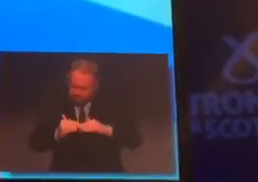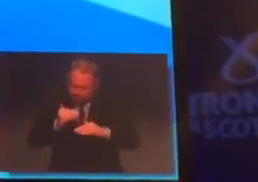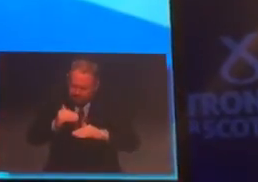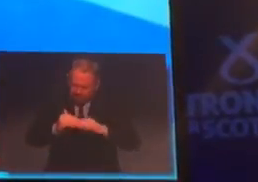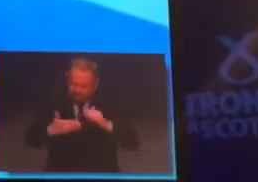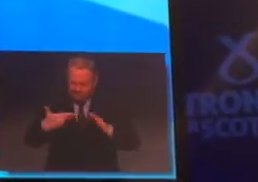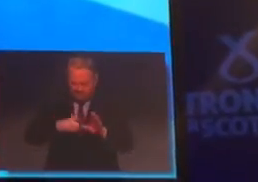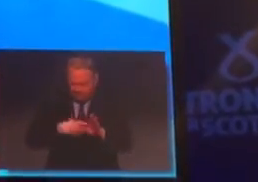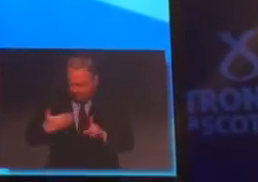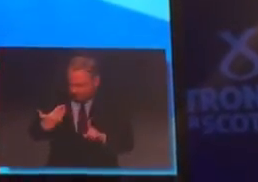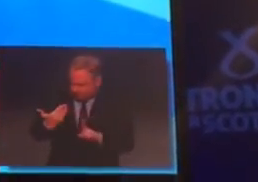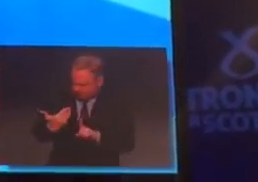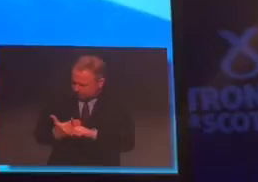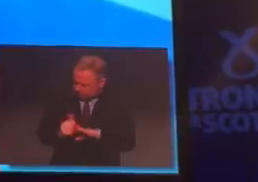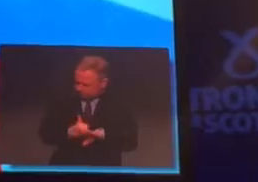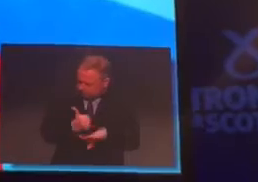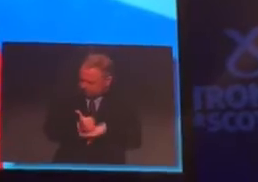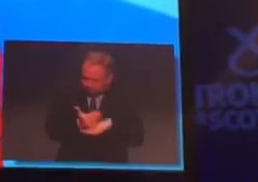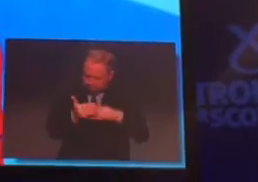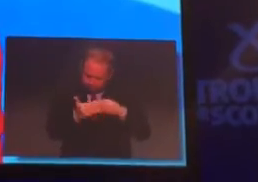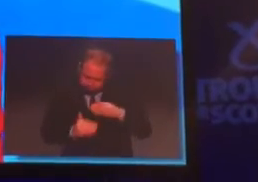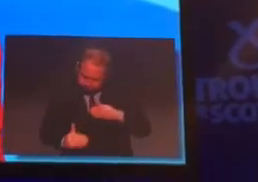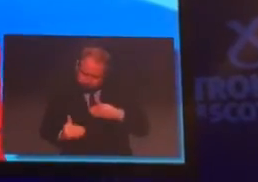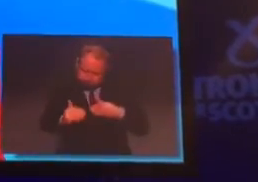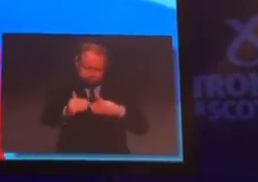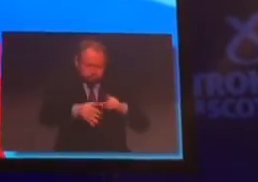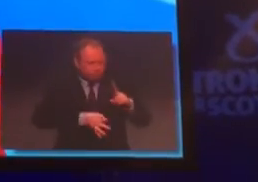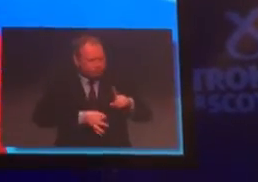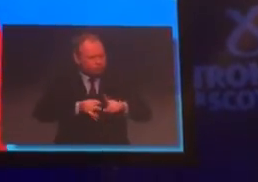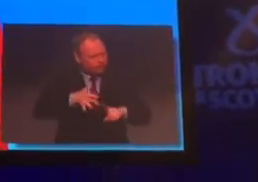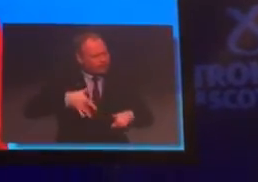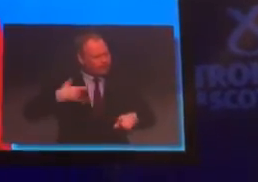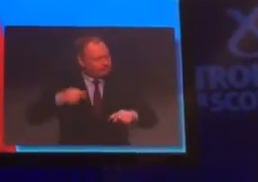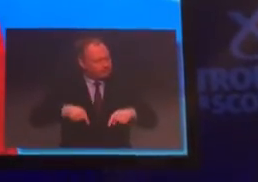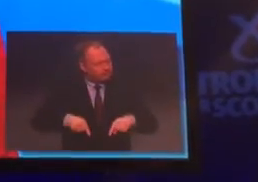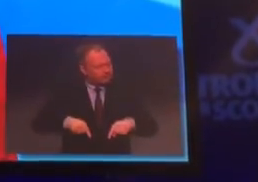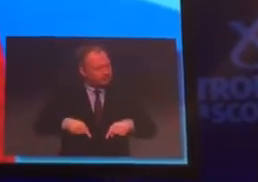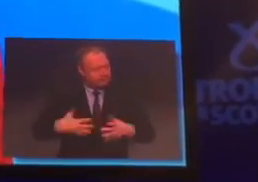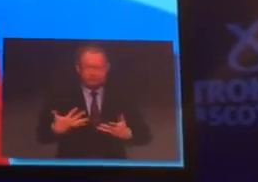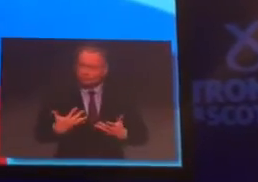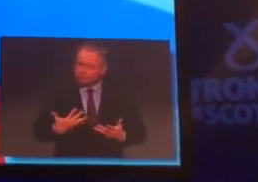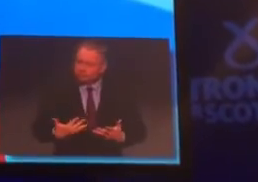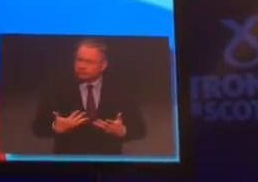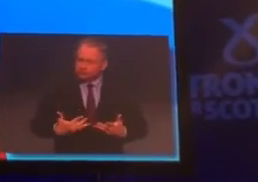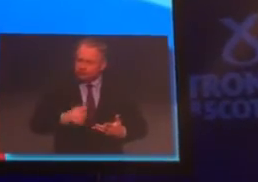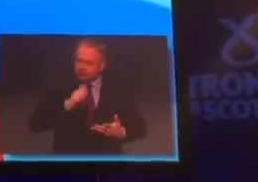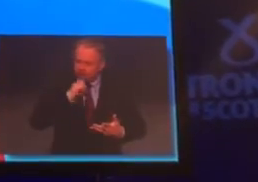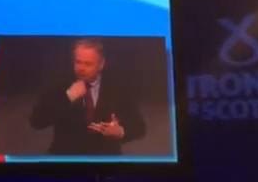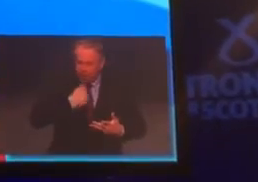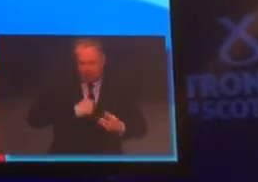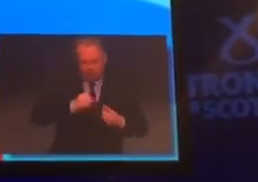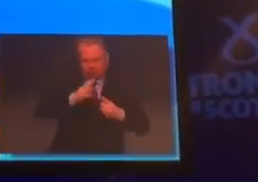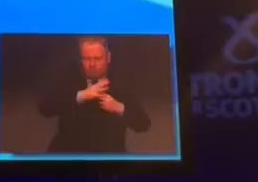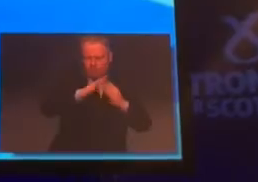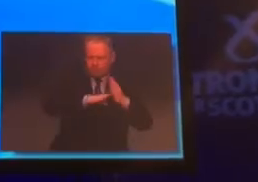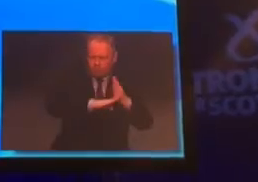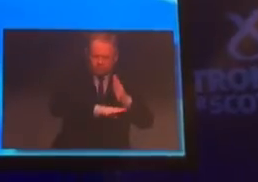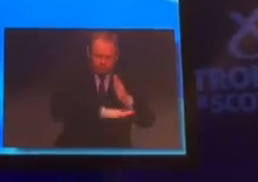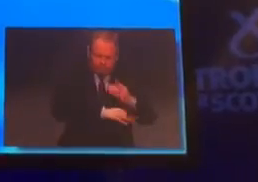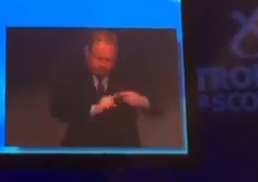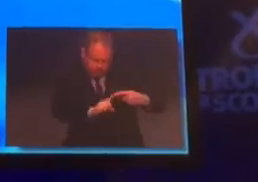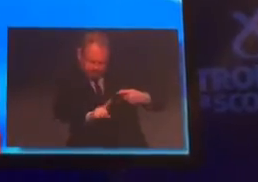years to make this country even stronger. Today, I will set out the priorities that we will